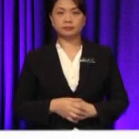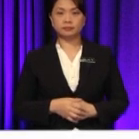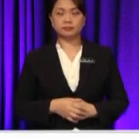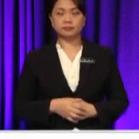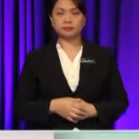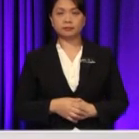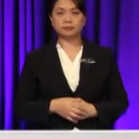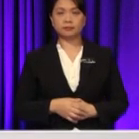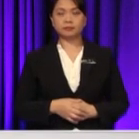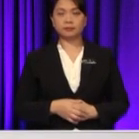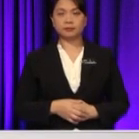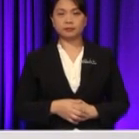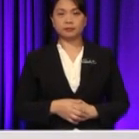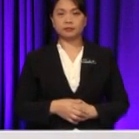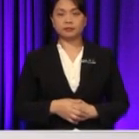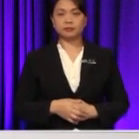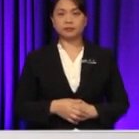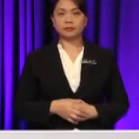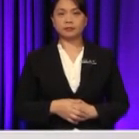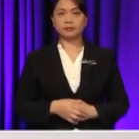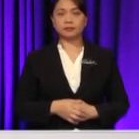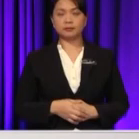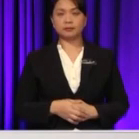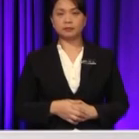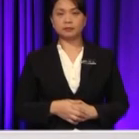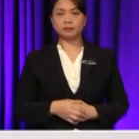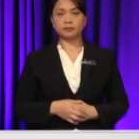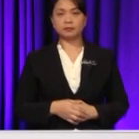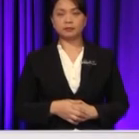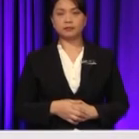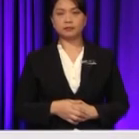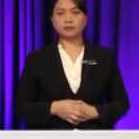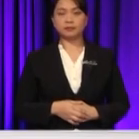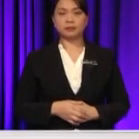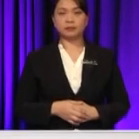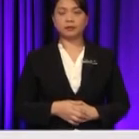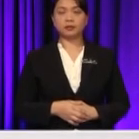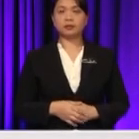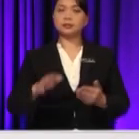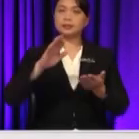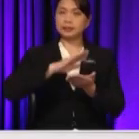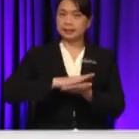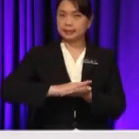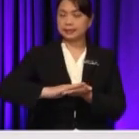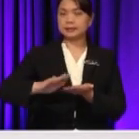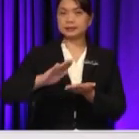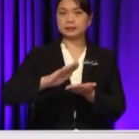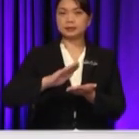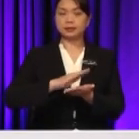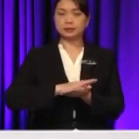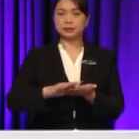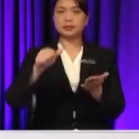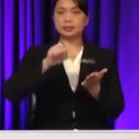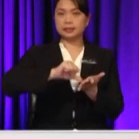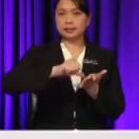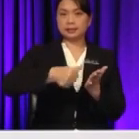The cleanliness and guaranteed. The cleanliness is guaranteed. The cleanliness and